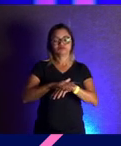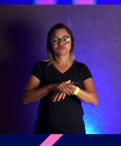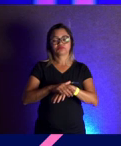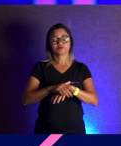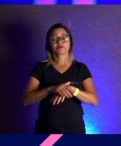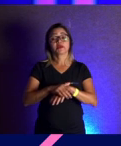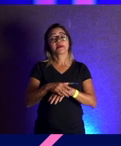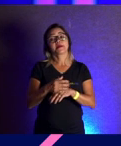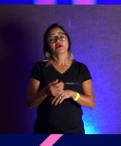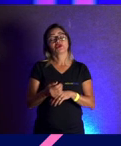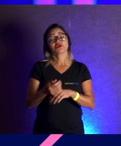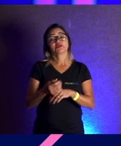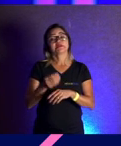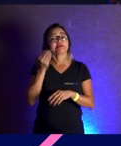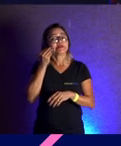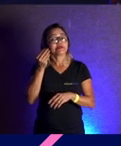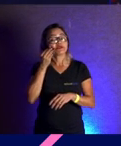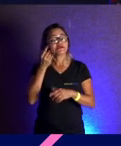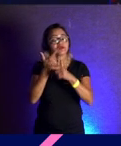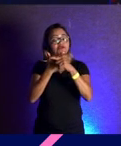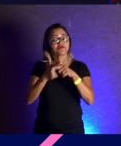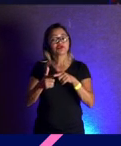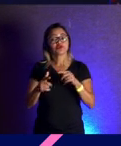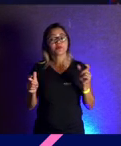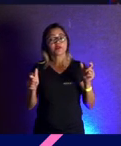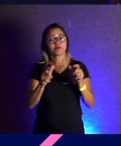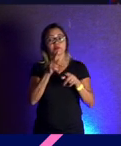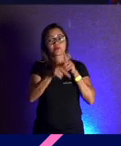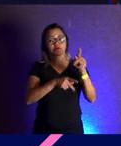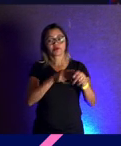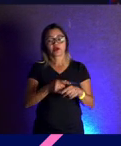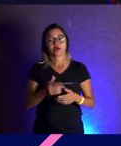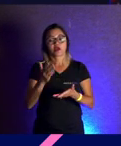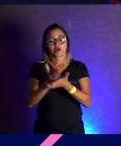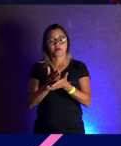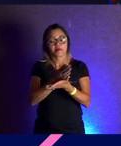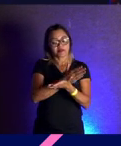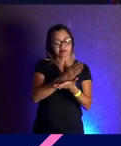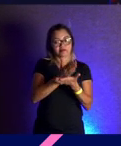5 to 100, and 1 to 100.